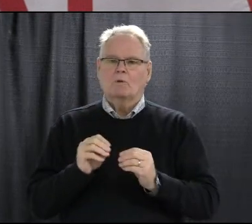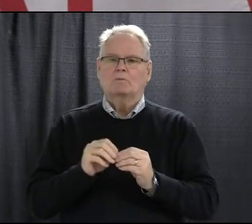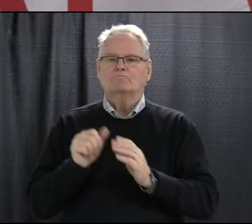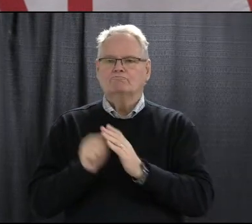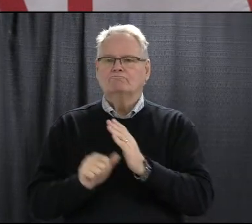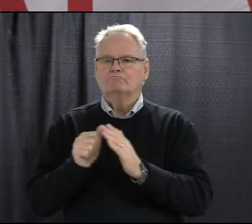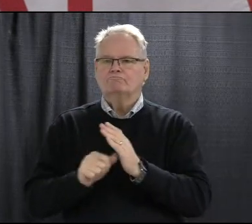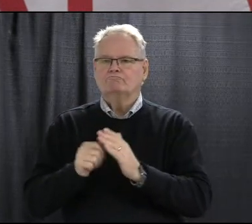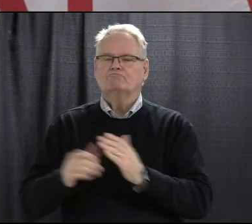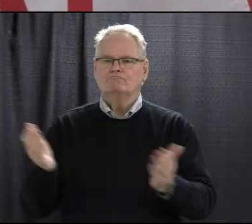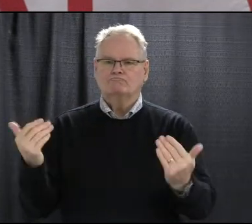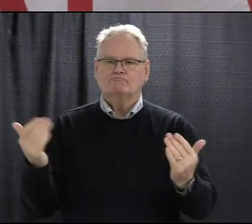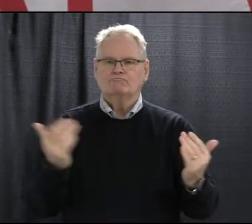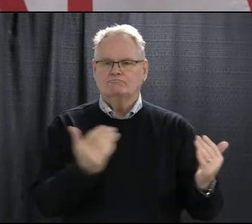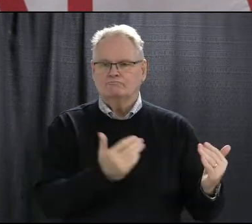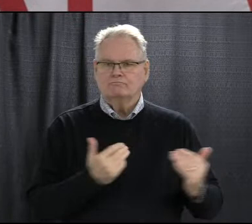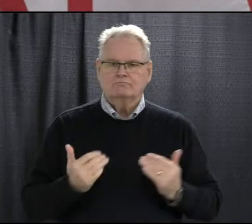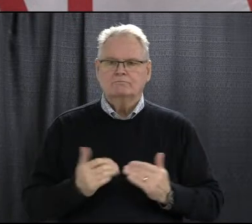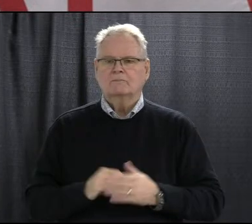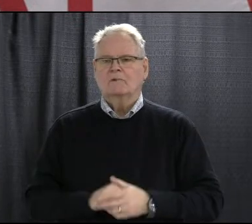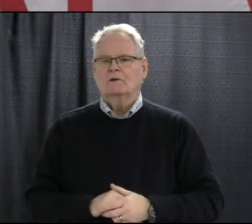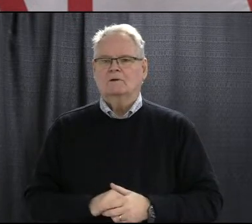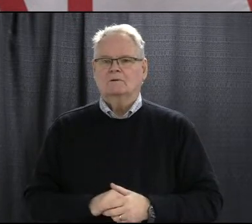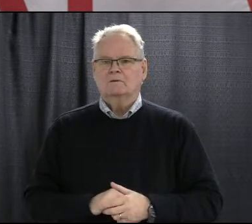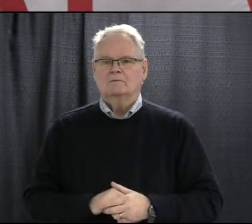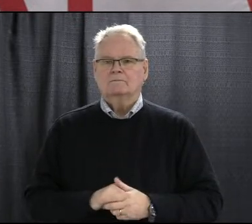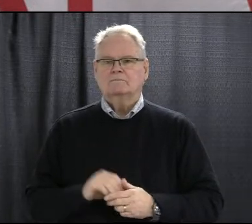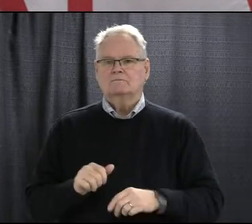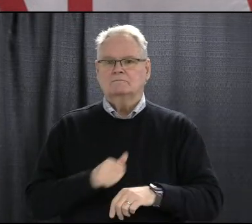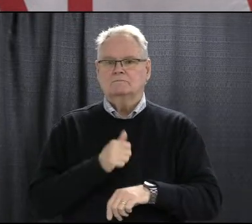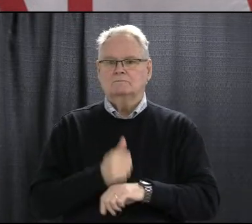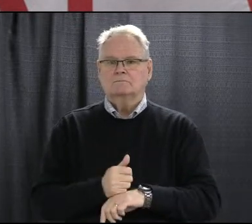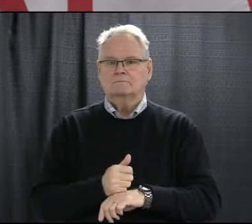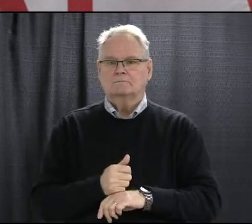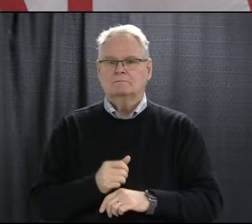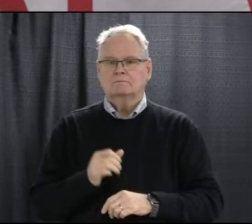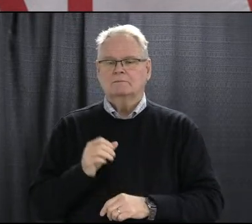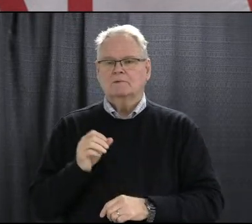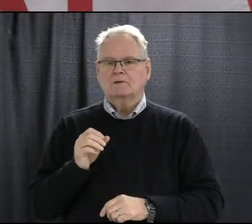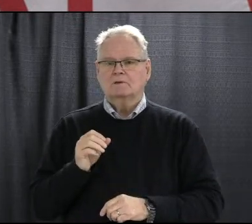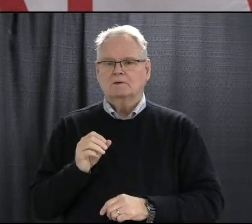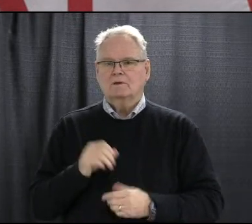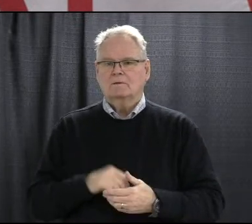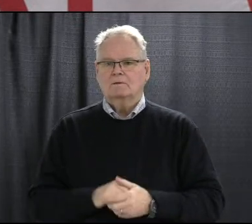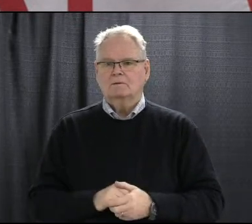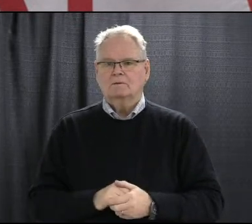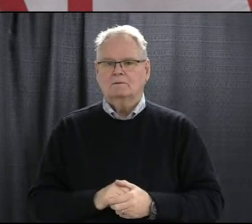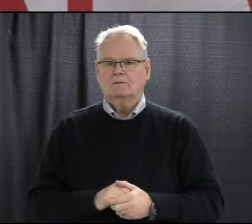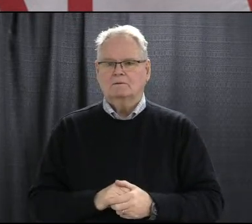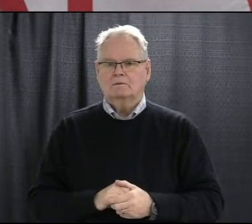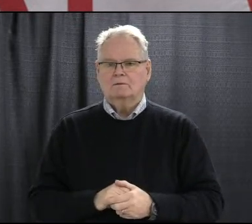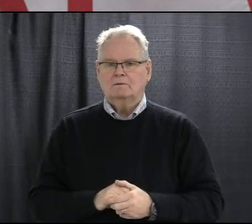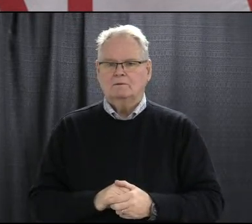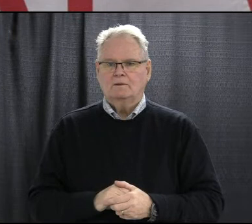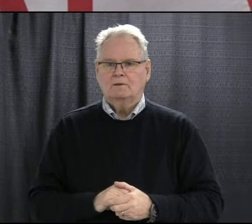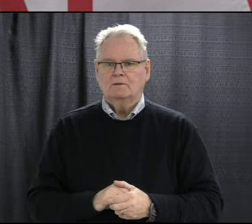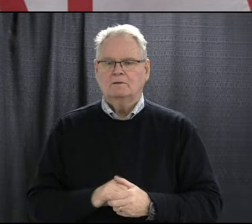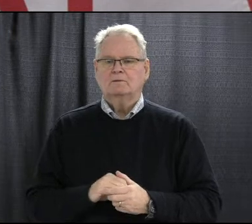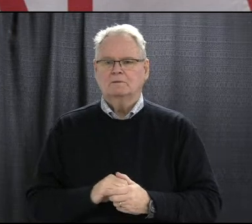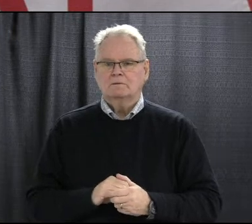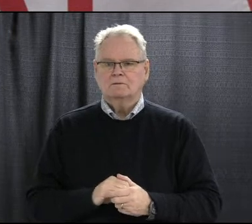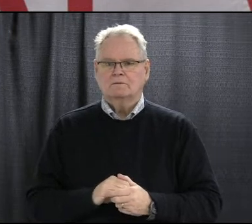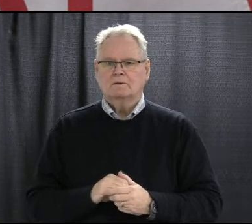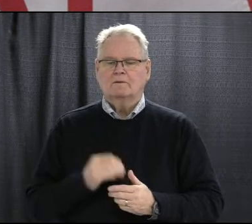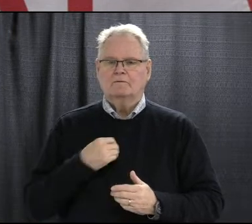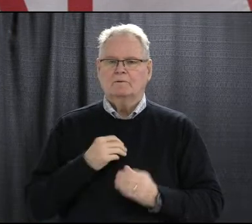dementia care action plan with 36 recommendations to increase awareness and improve services for those living